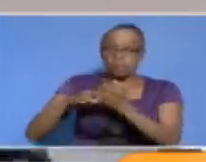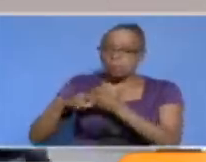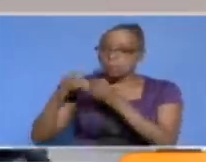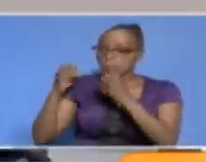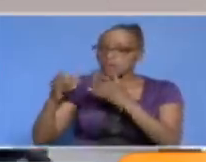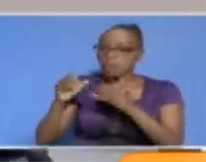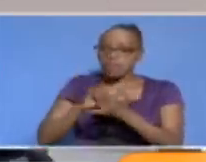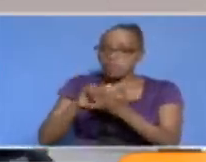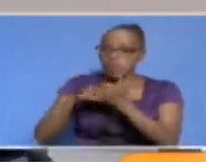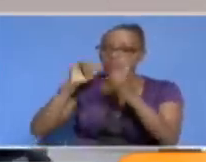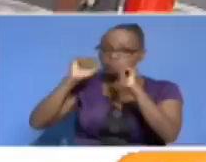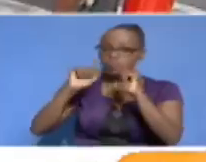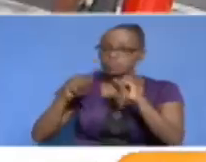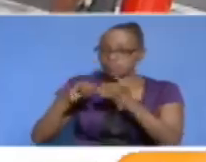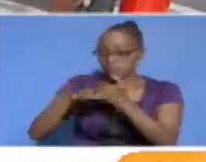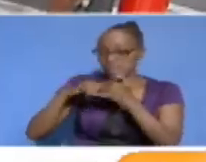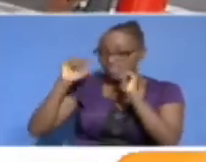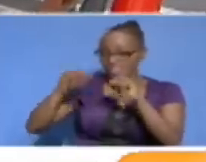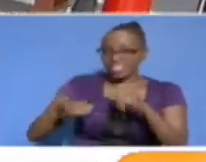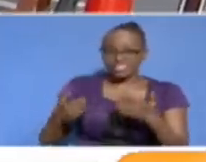as you want. I wish. Yes.